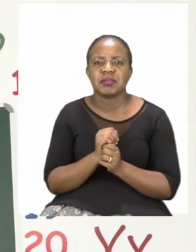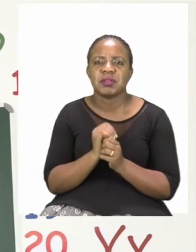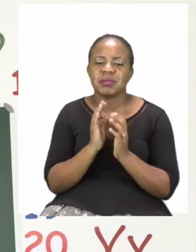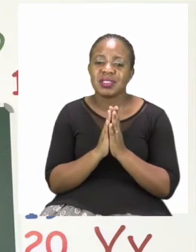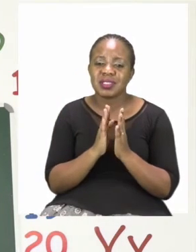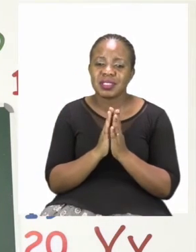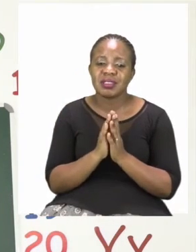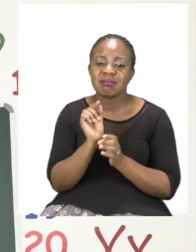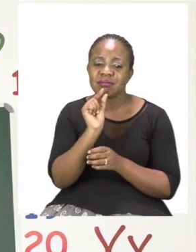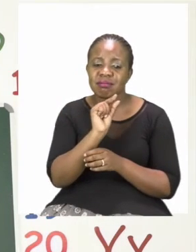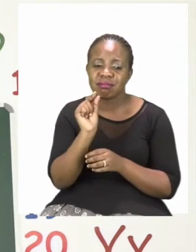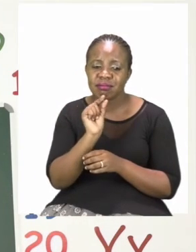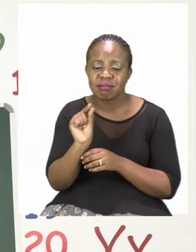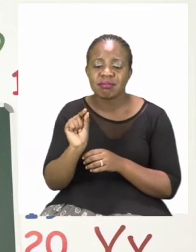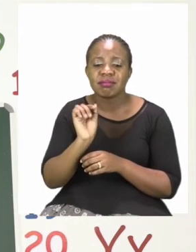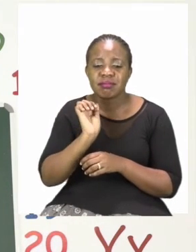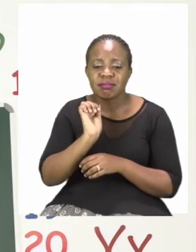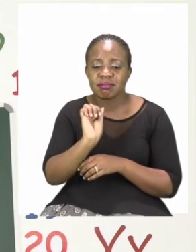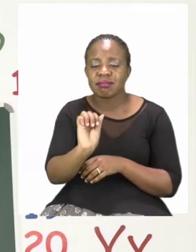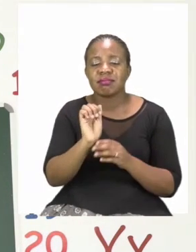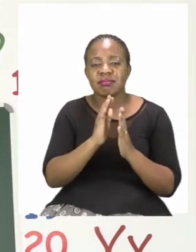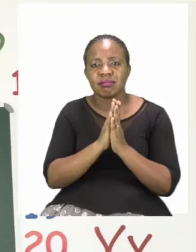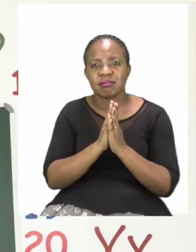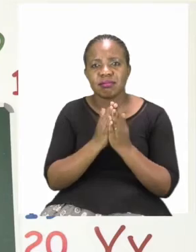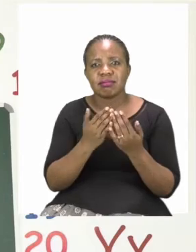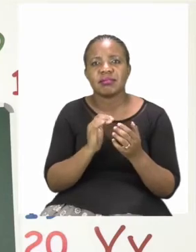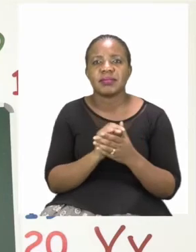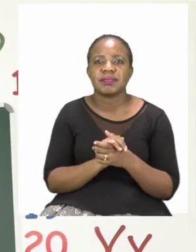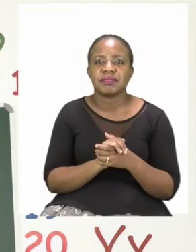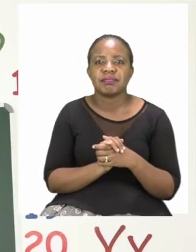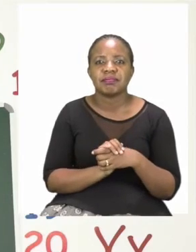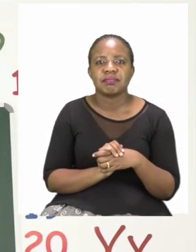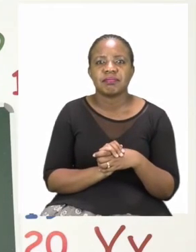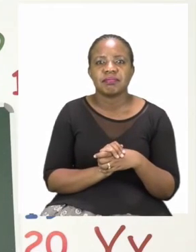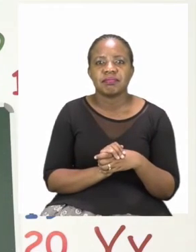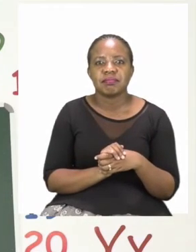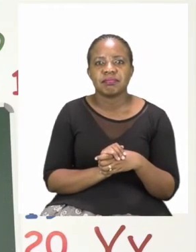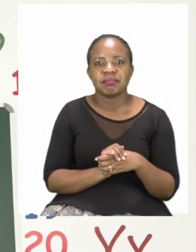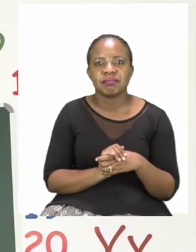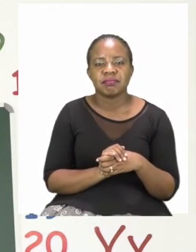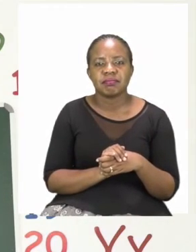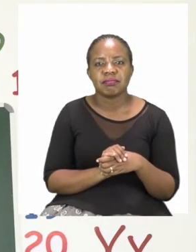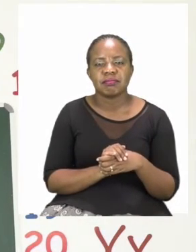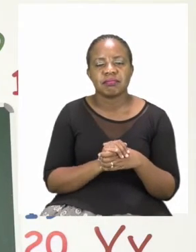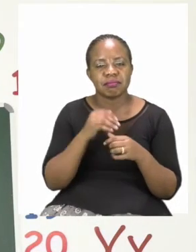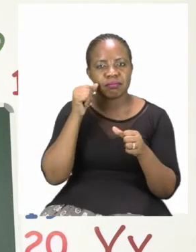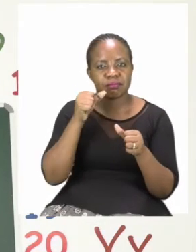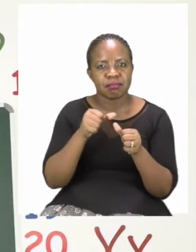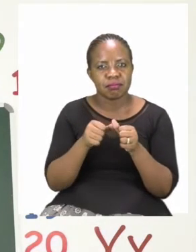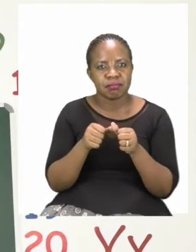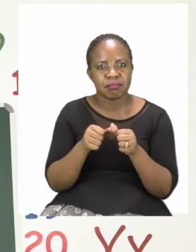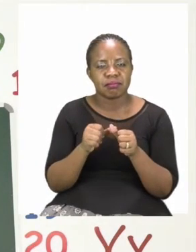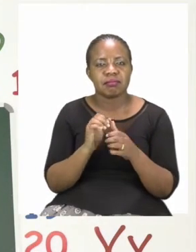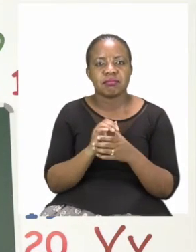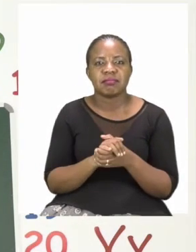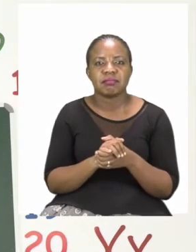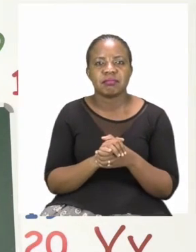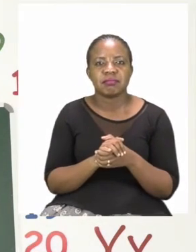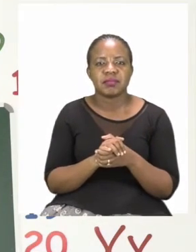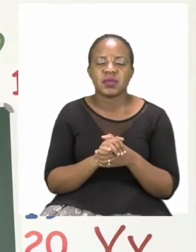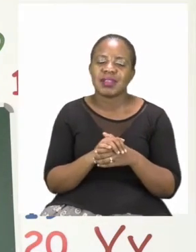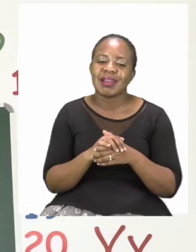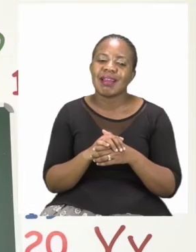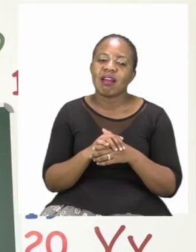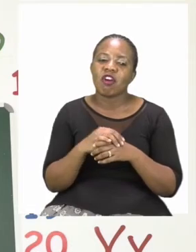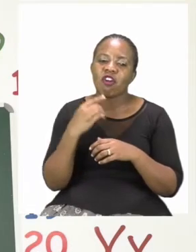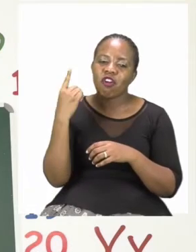spellings. Do not forget your S. So, remember, it is the underlined number